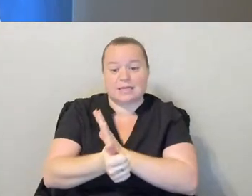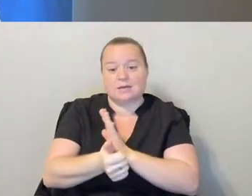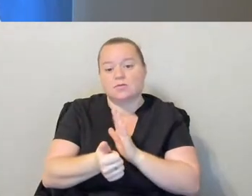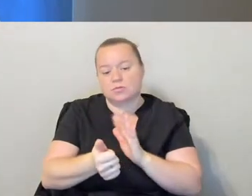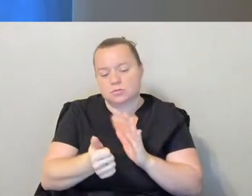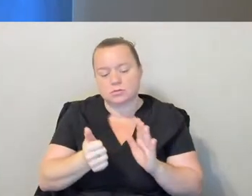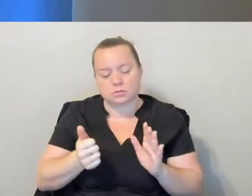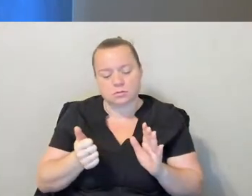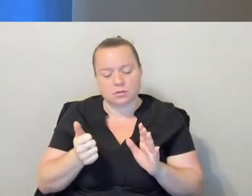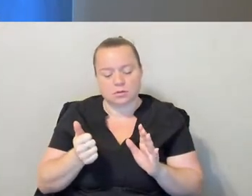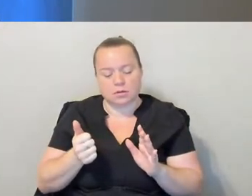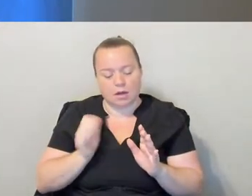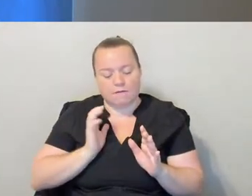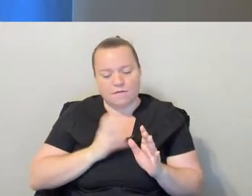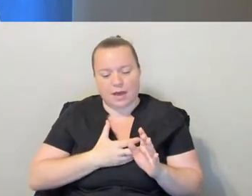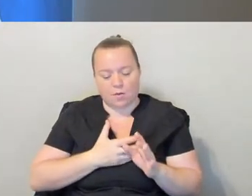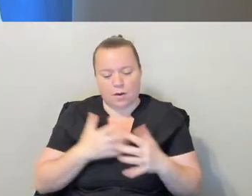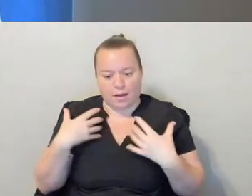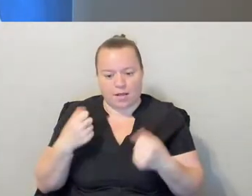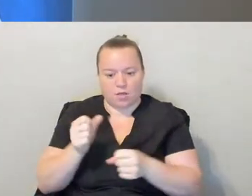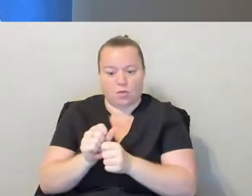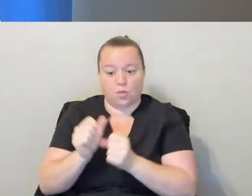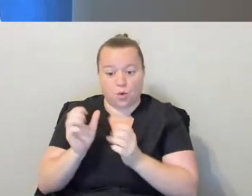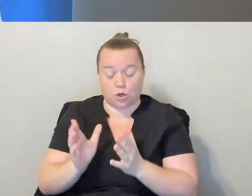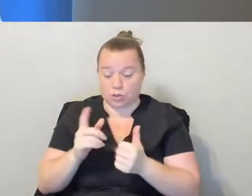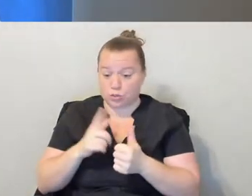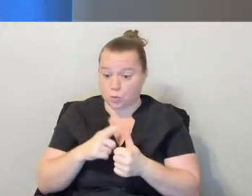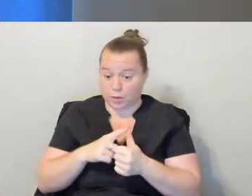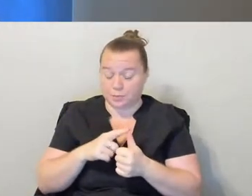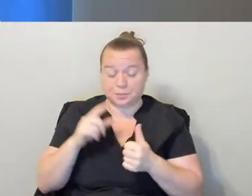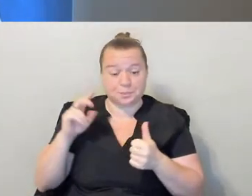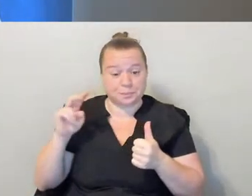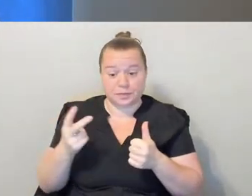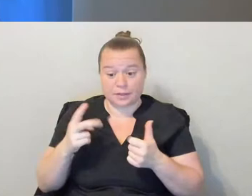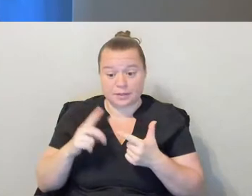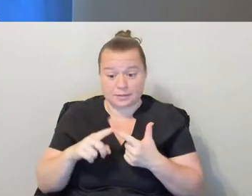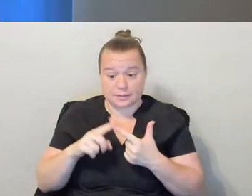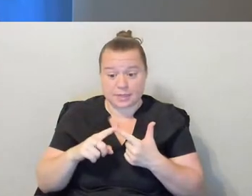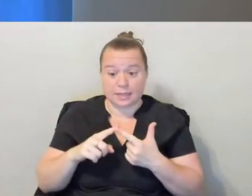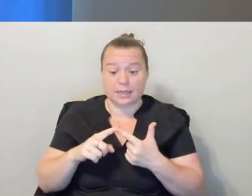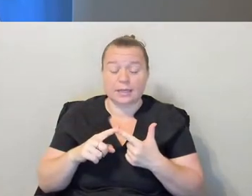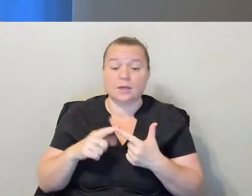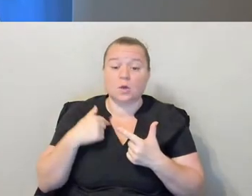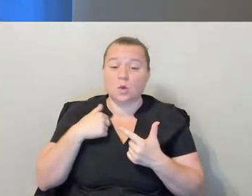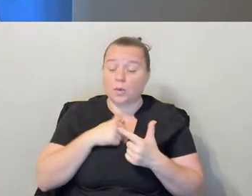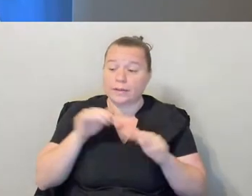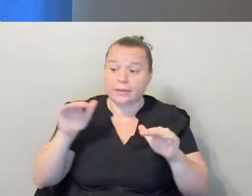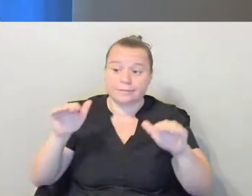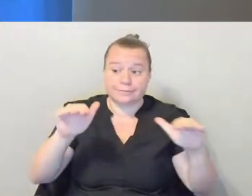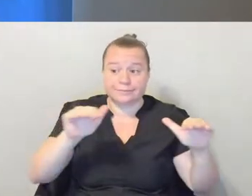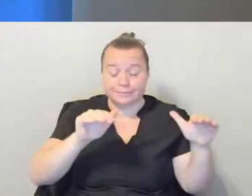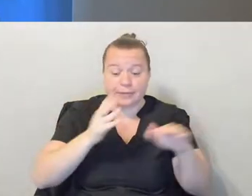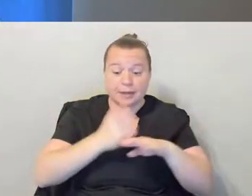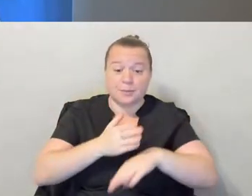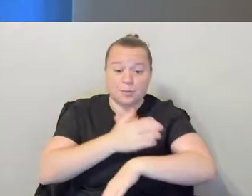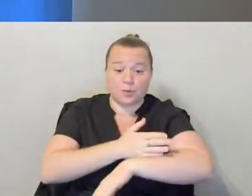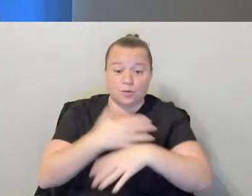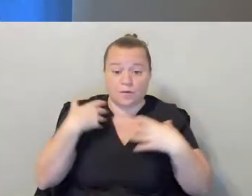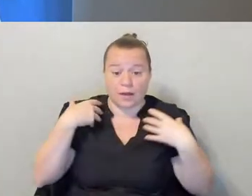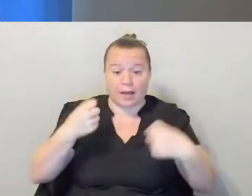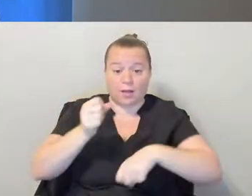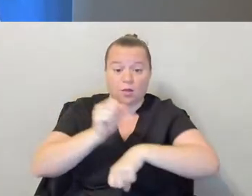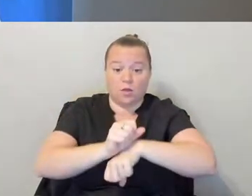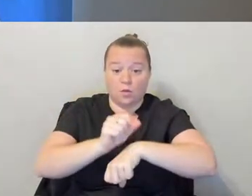workforce, and that is one of them. Secondly, we are making a strong call for improvement on data, on health workforce